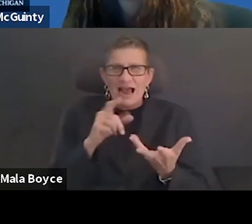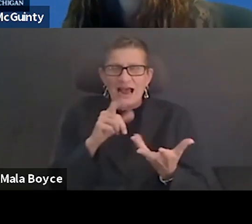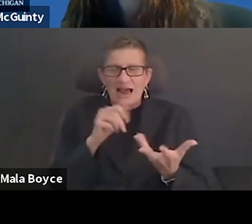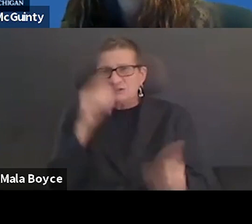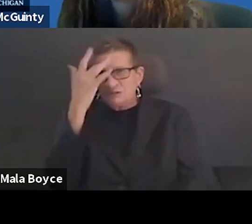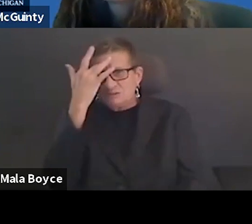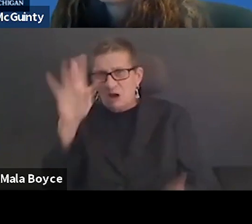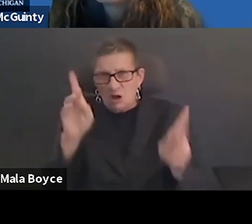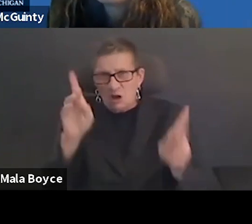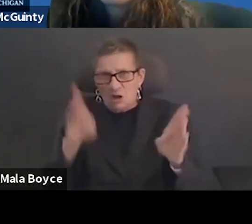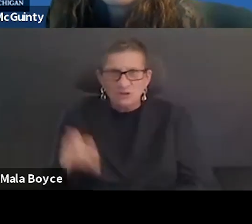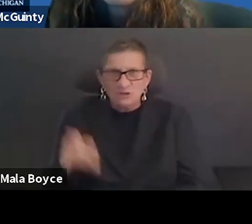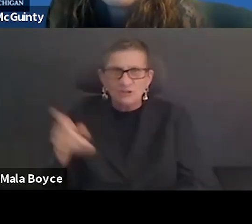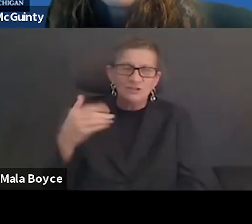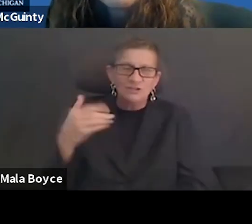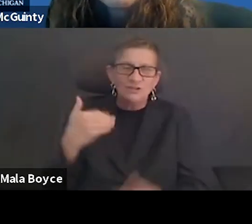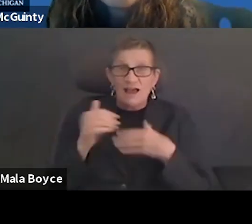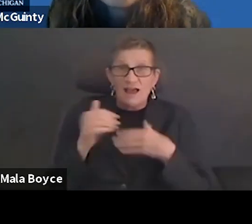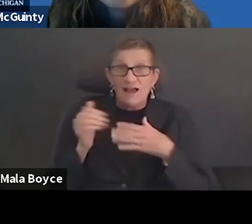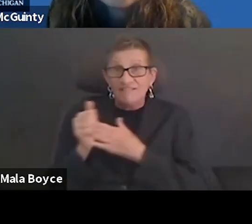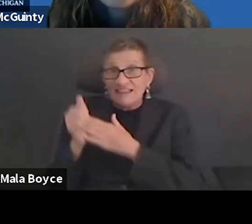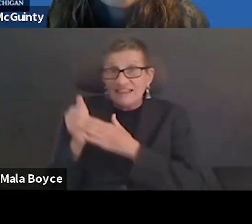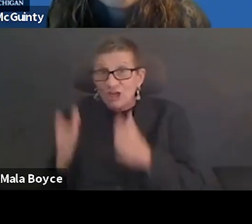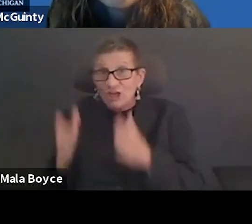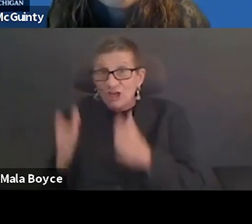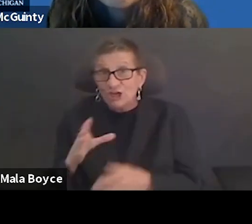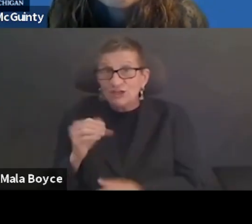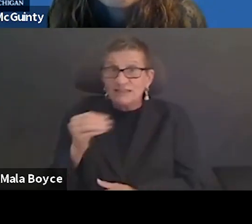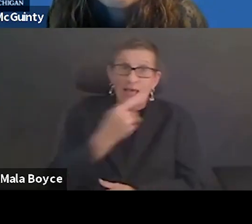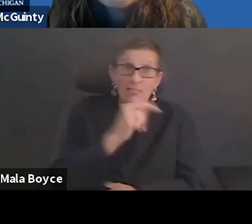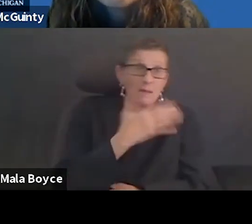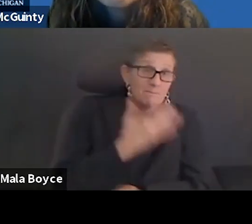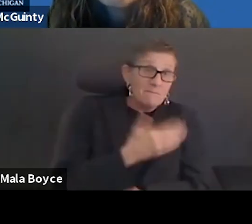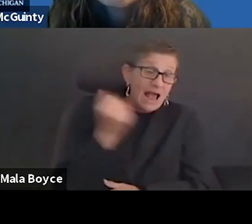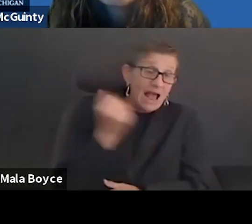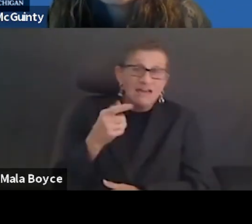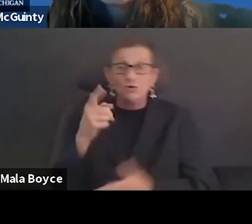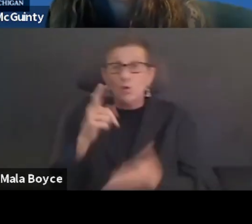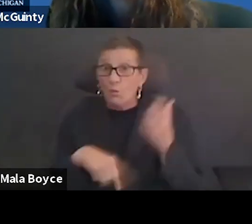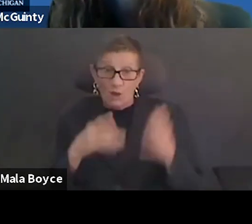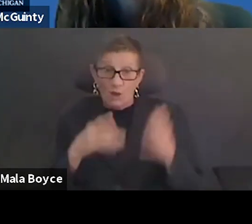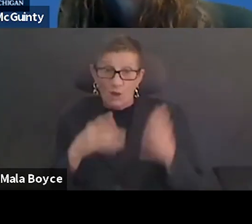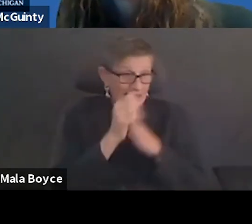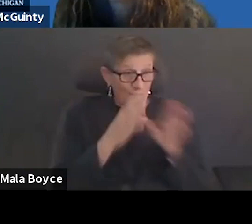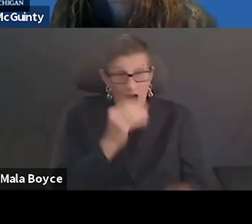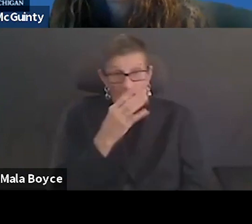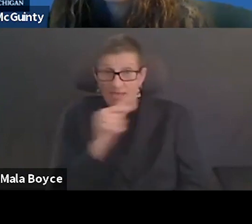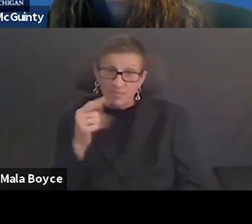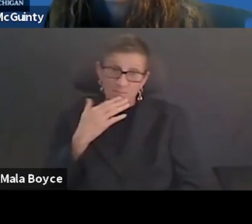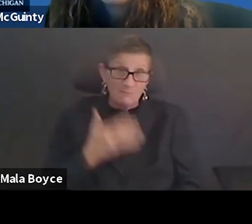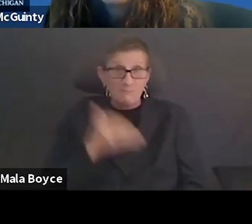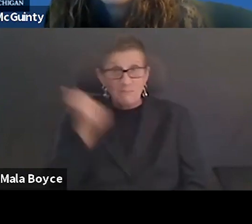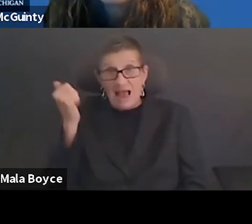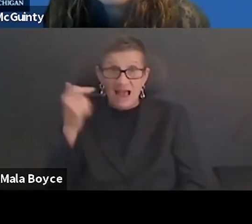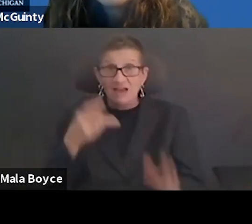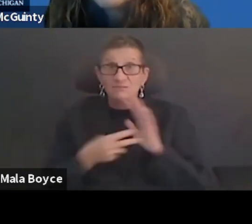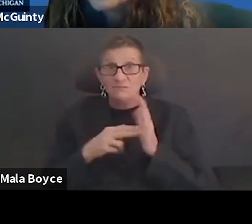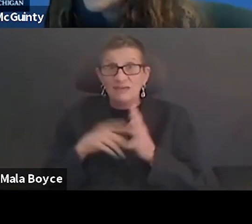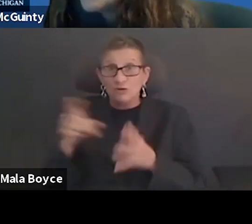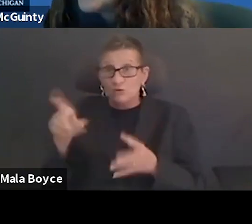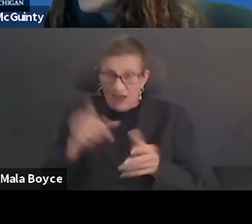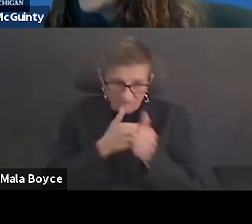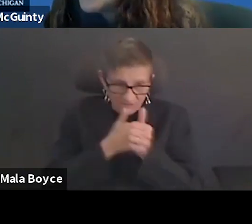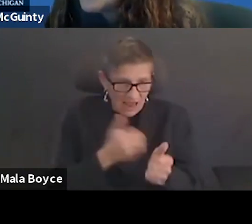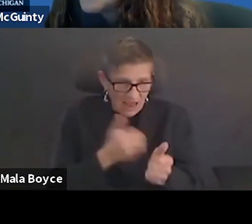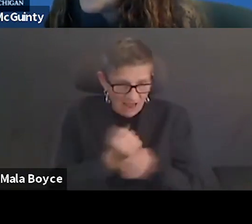thing called leaders in best, and it's like for you to be a leaders in best, it is for you to like be on your P's and Q's and not